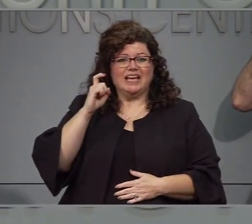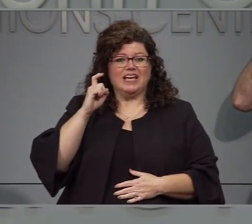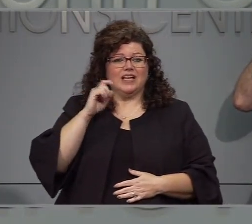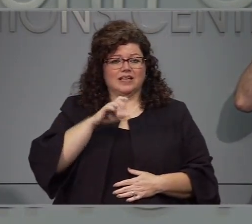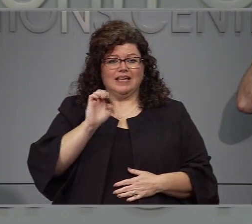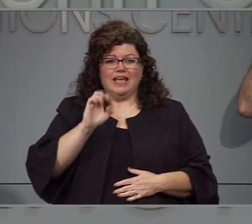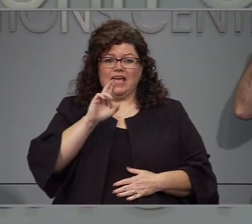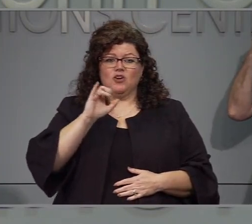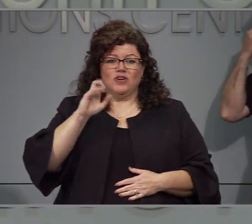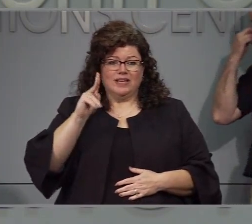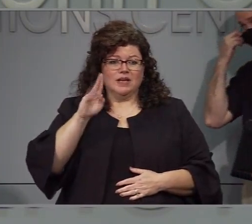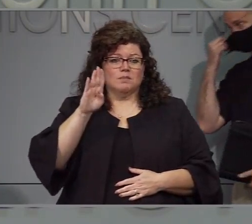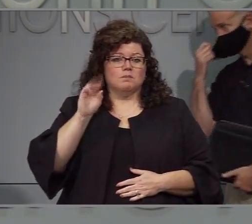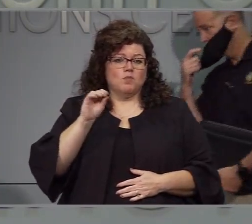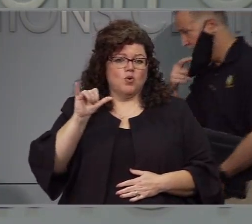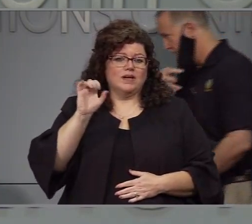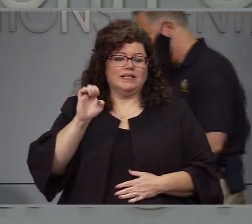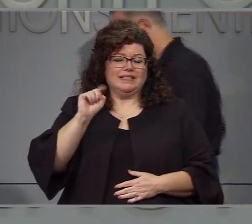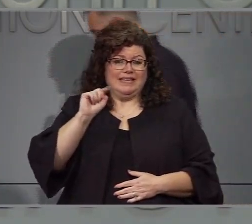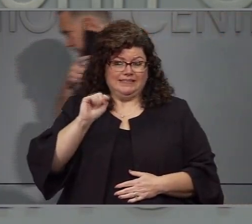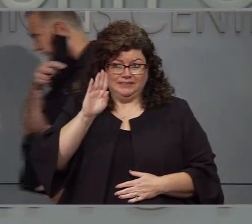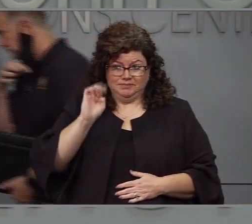their preparation. Eric?